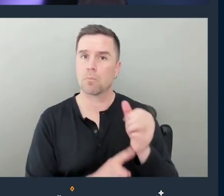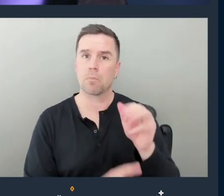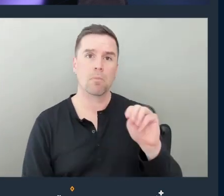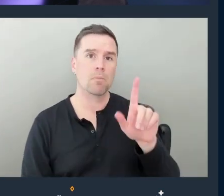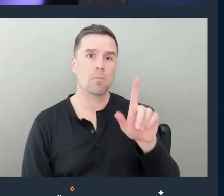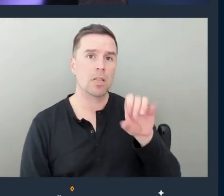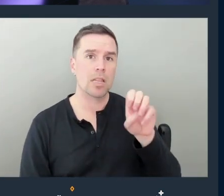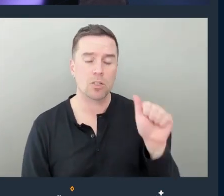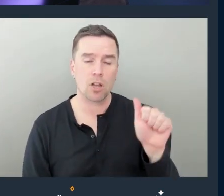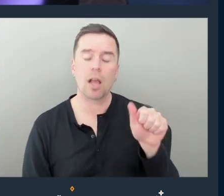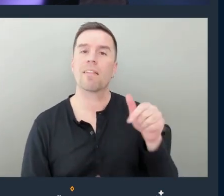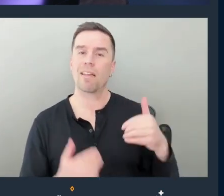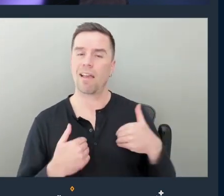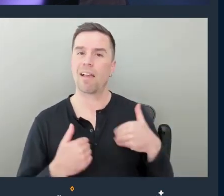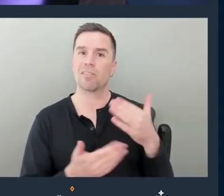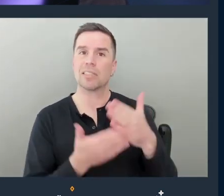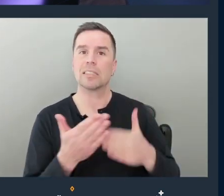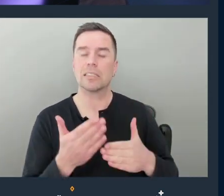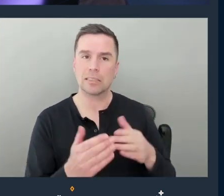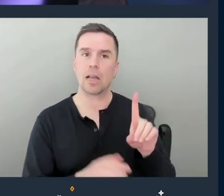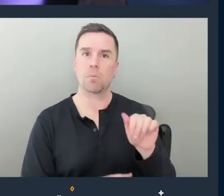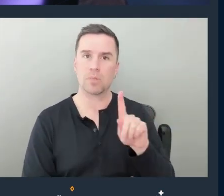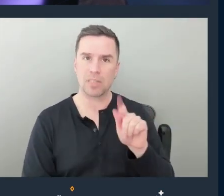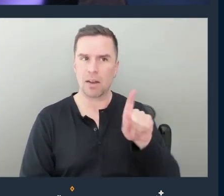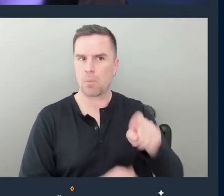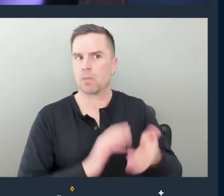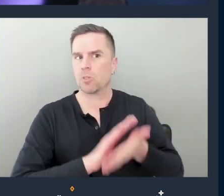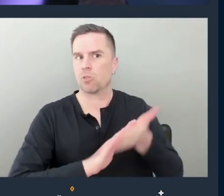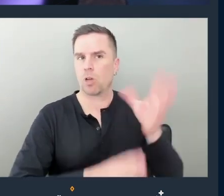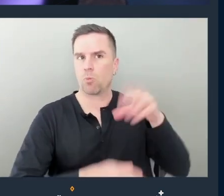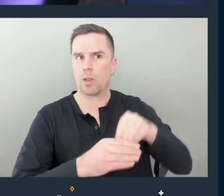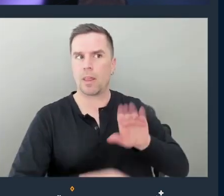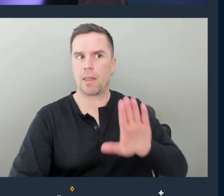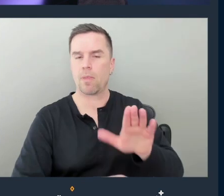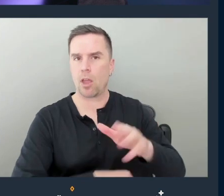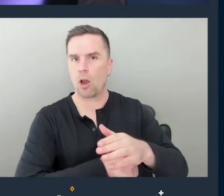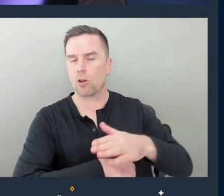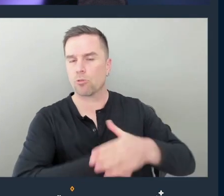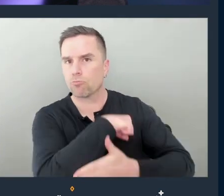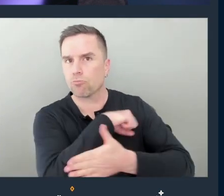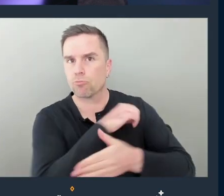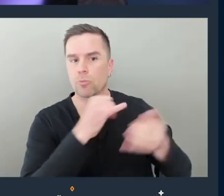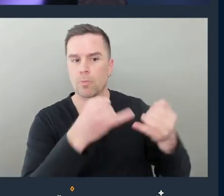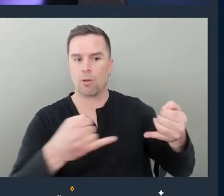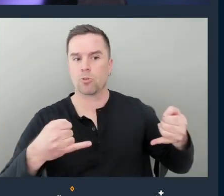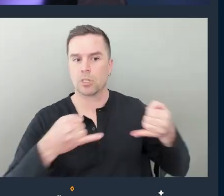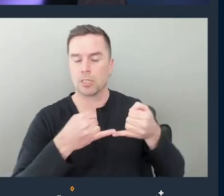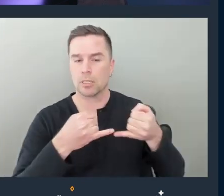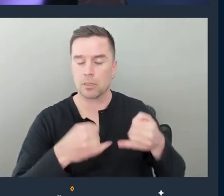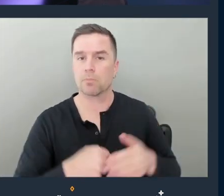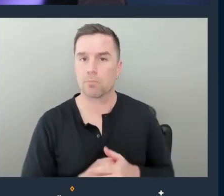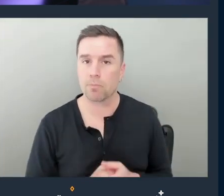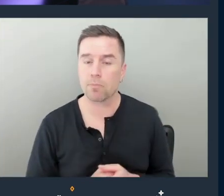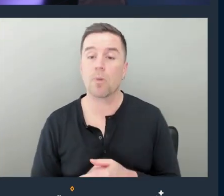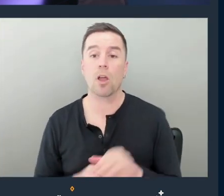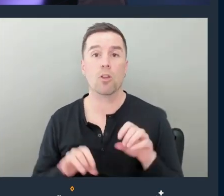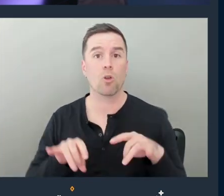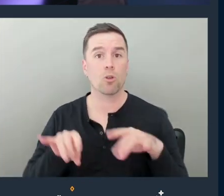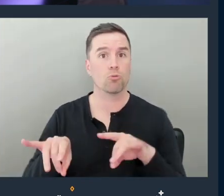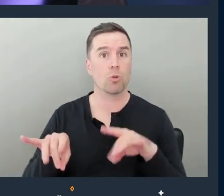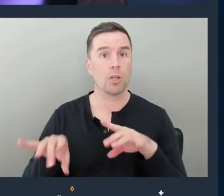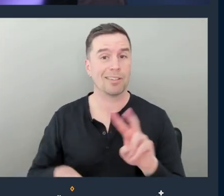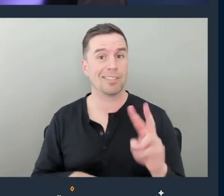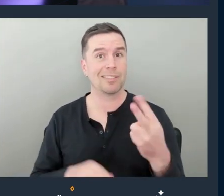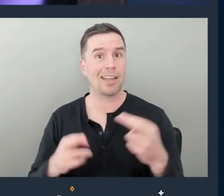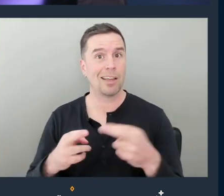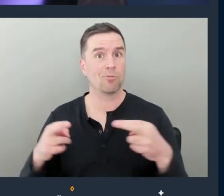own national boundaries. In other cases, such as with our recent launch of a new region in Melbourne, Australia, our second region in Australia is